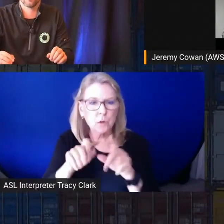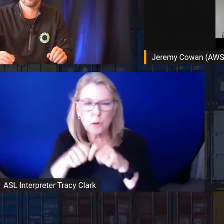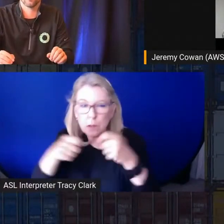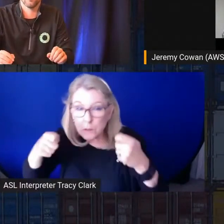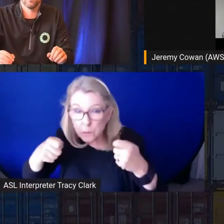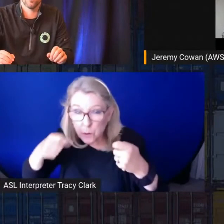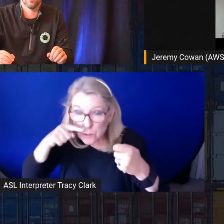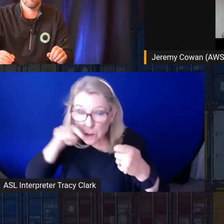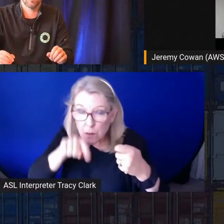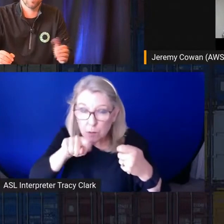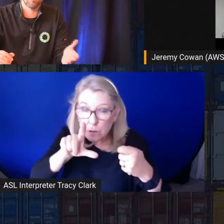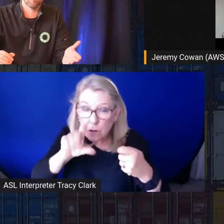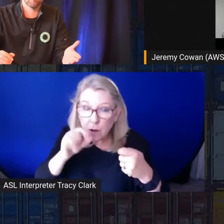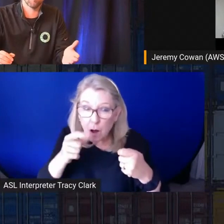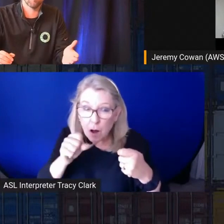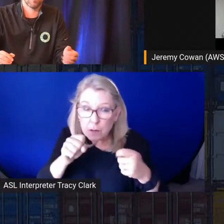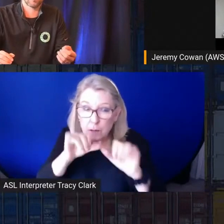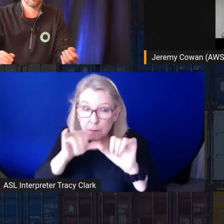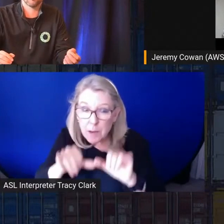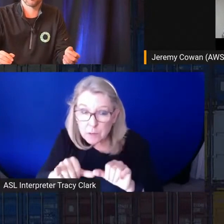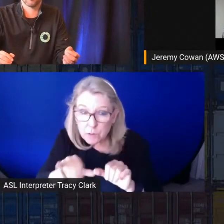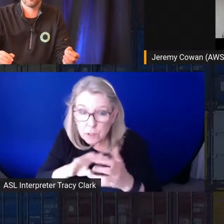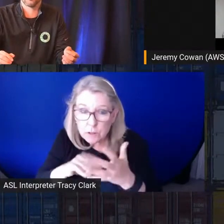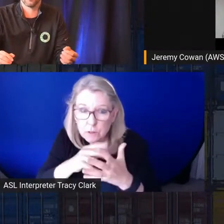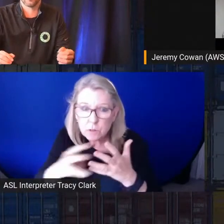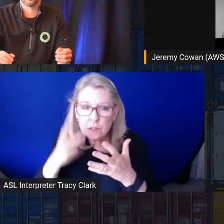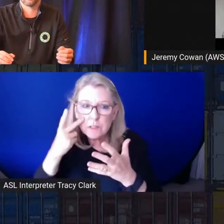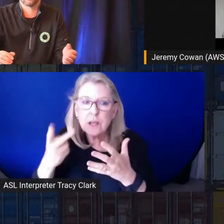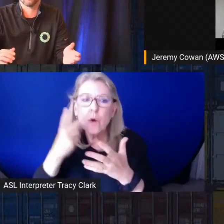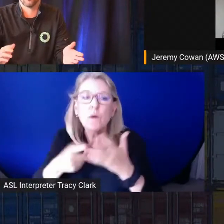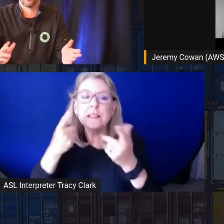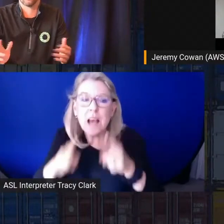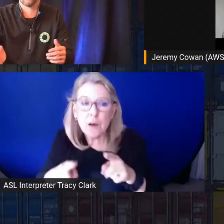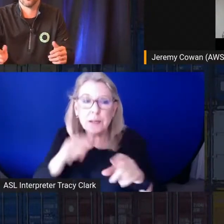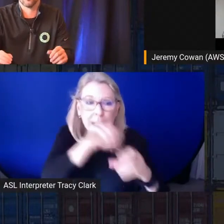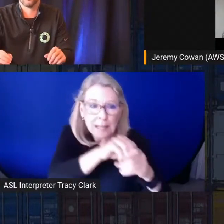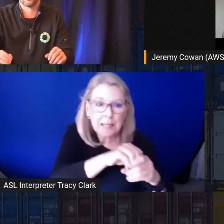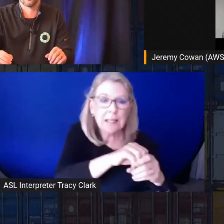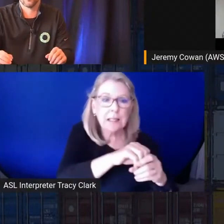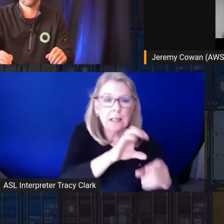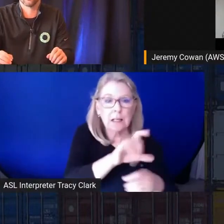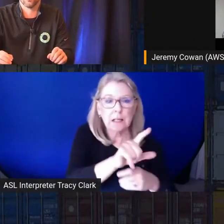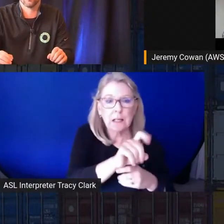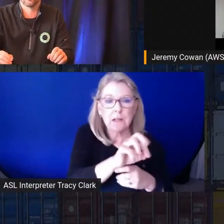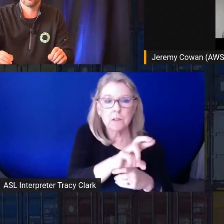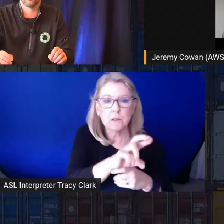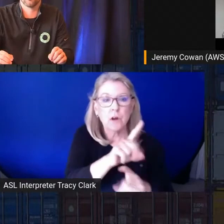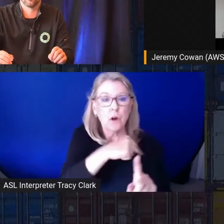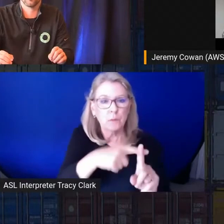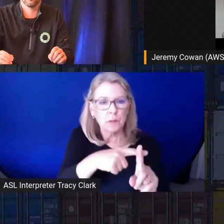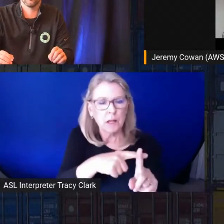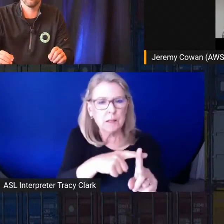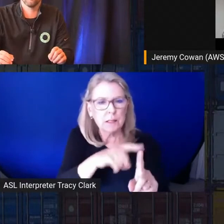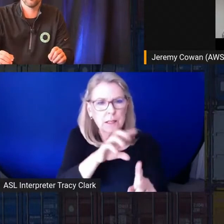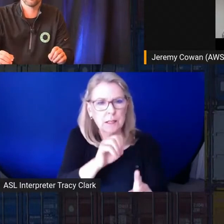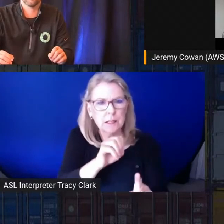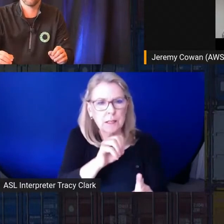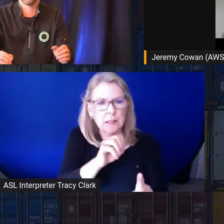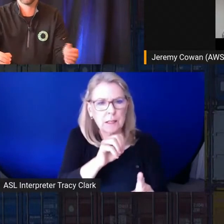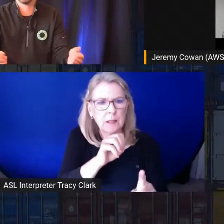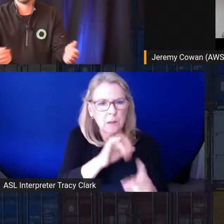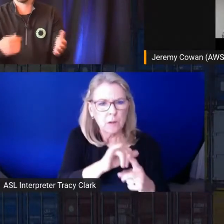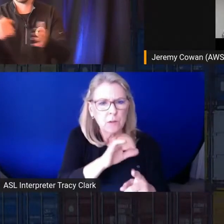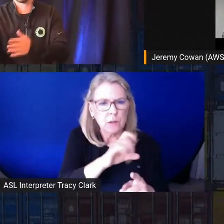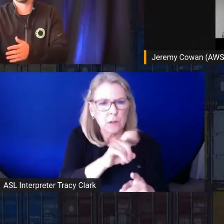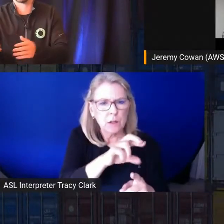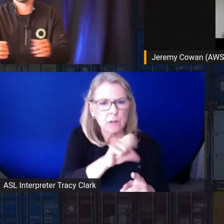the cluster. The other point I could also mention is EKS clusters can log into CloudWatch Logs for any sort of logs that